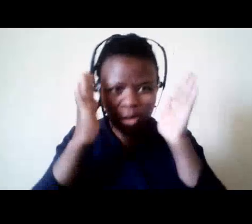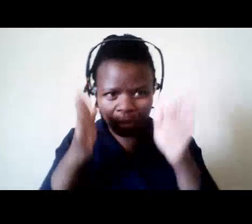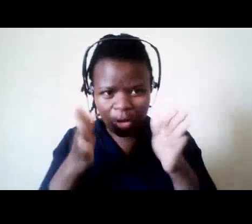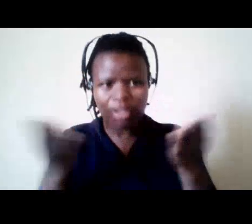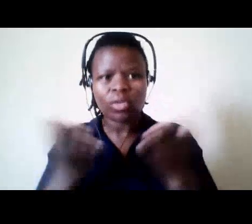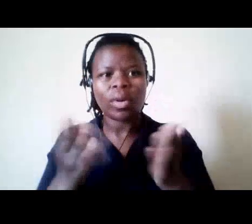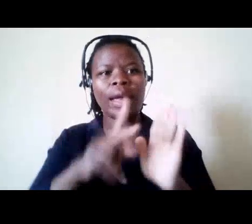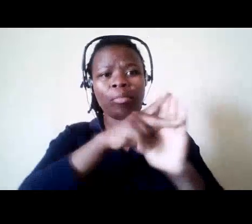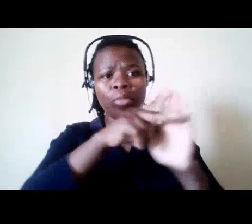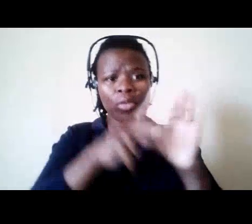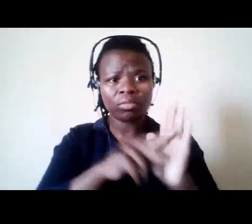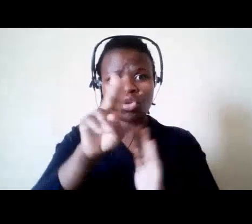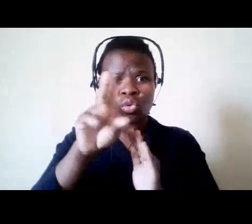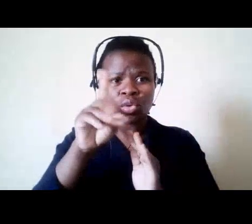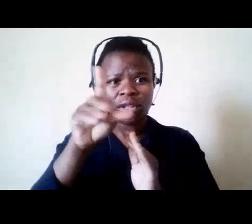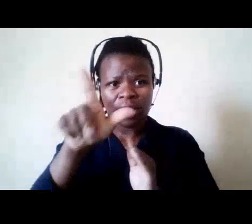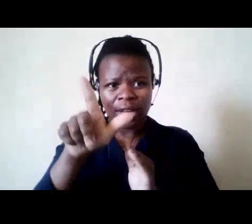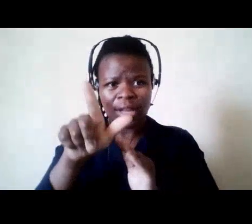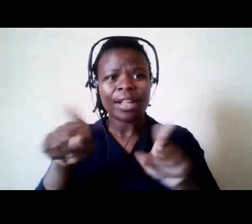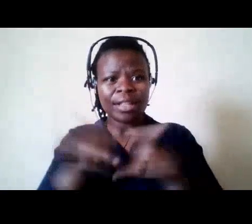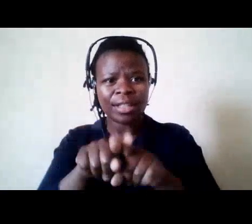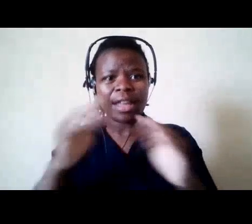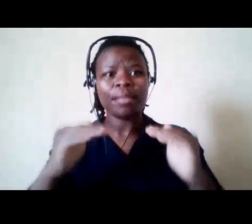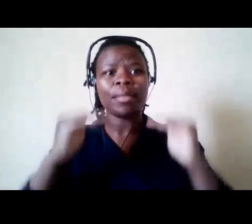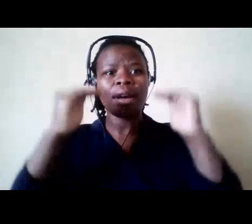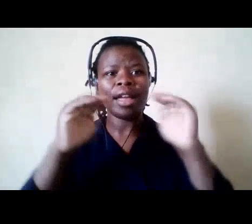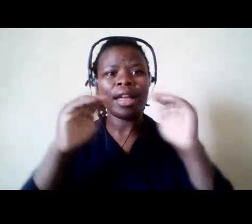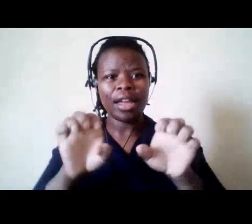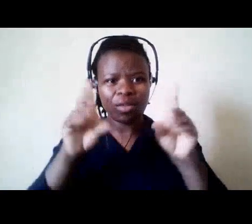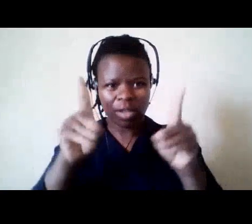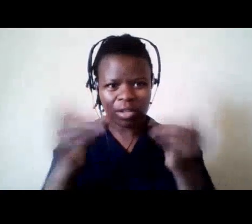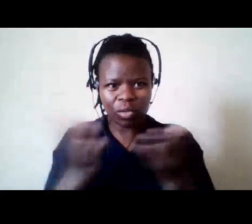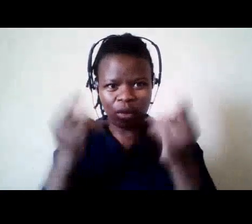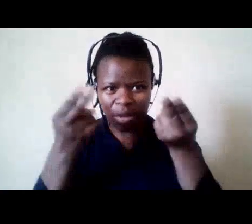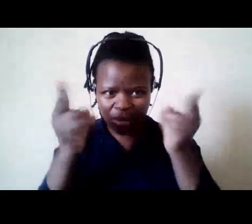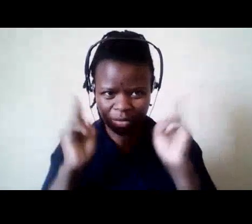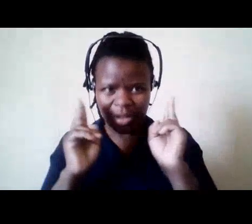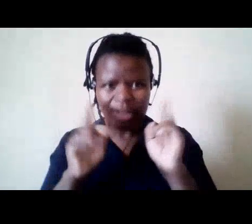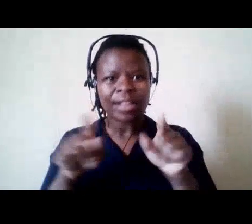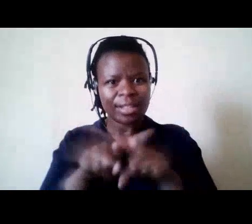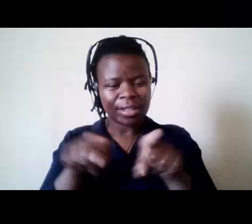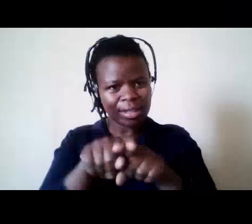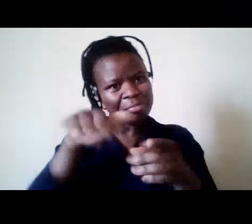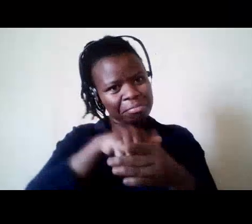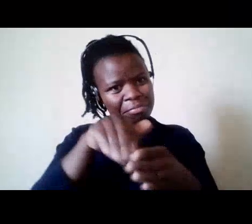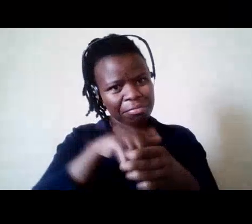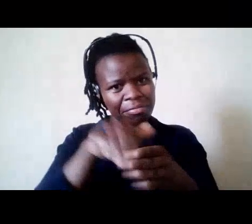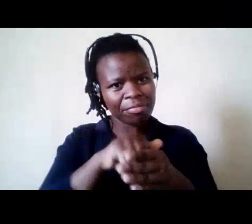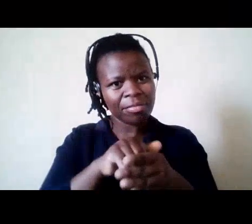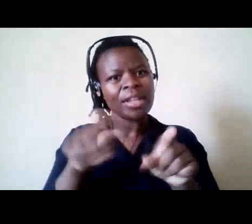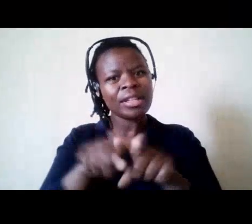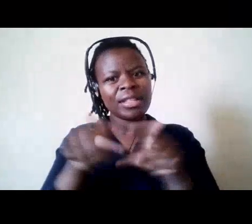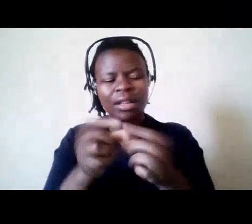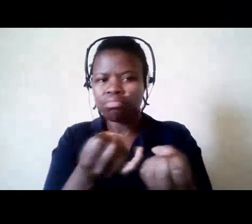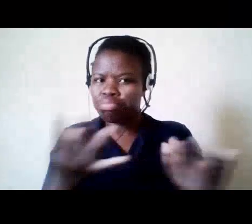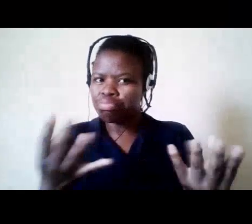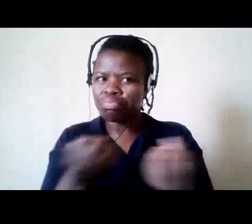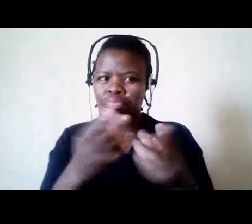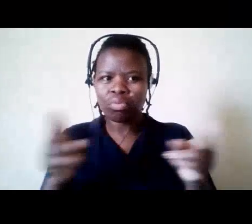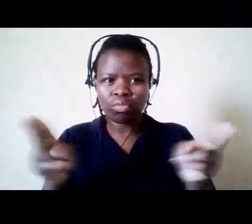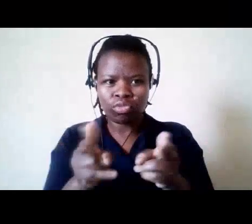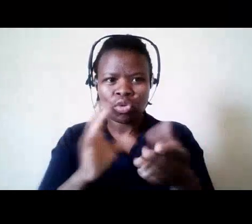of UDL in higher education course within the university, which I was also involved in. A range of short courses, including